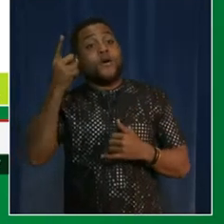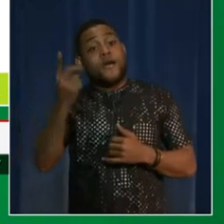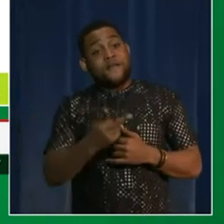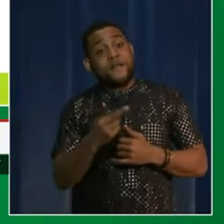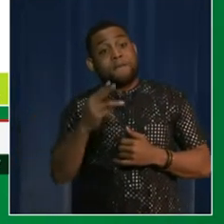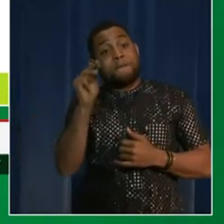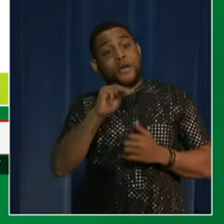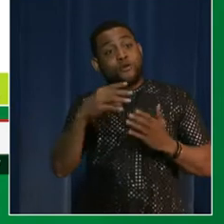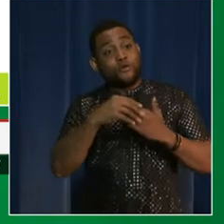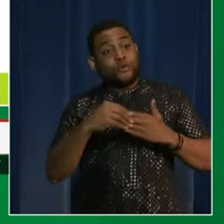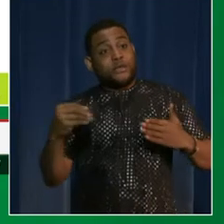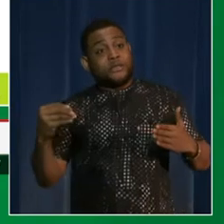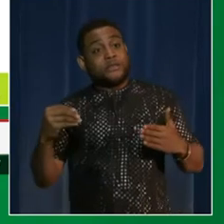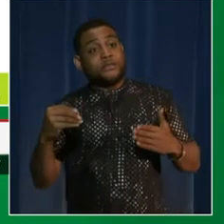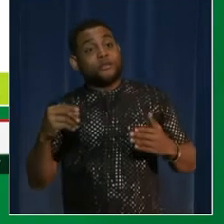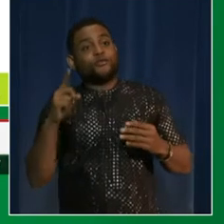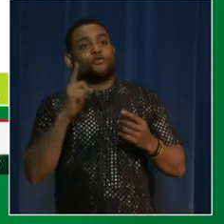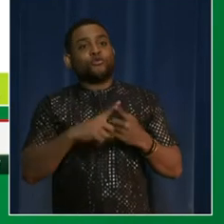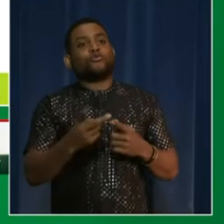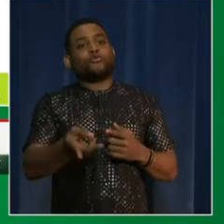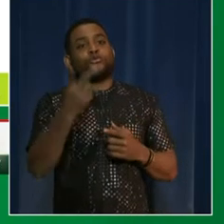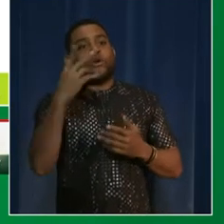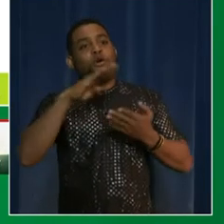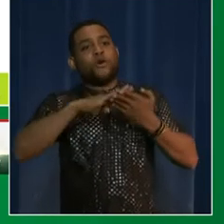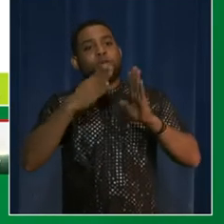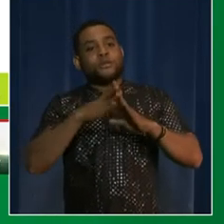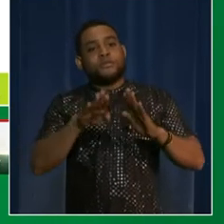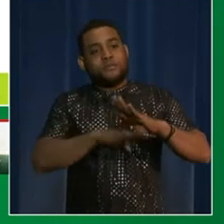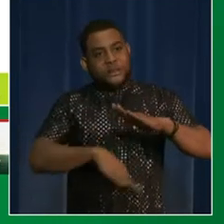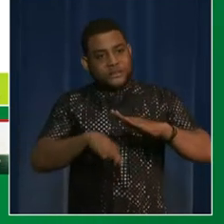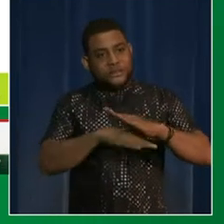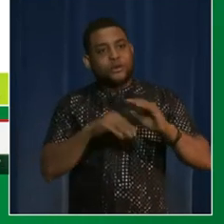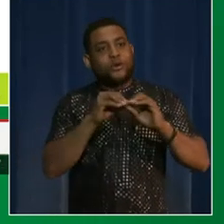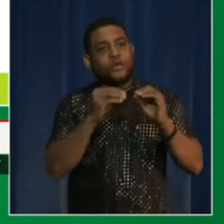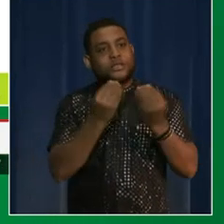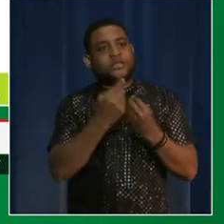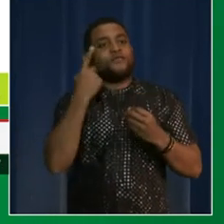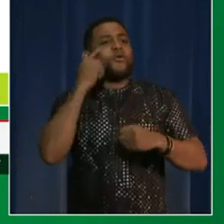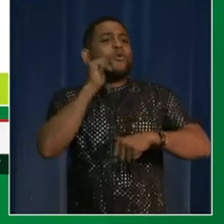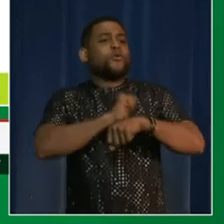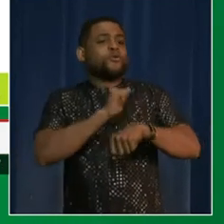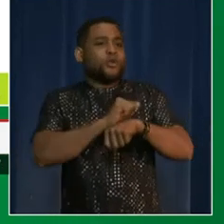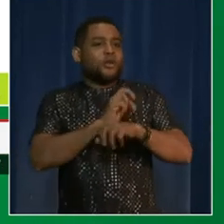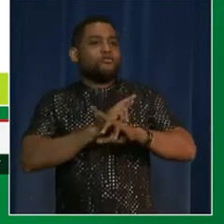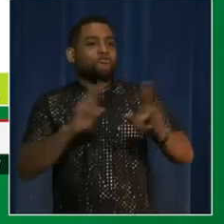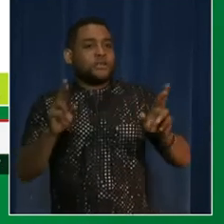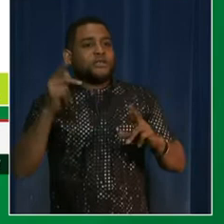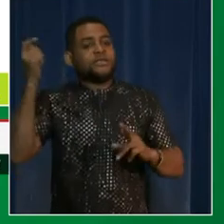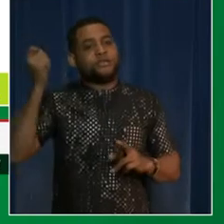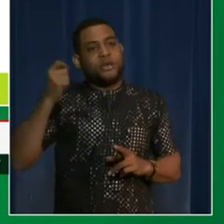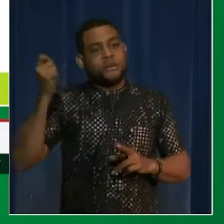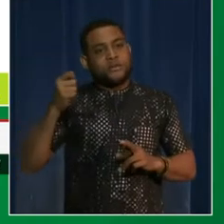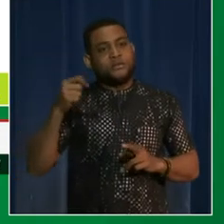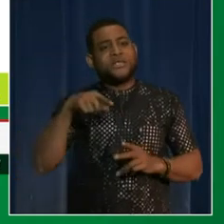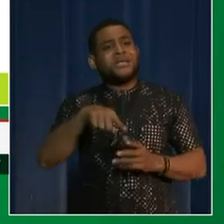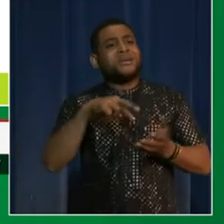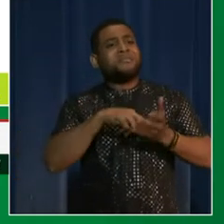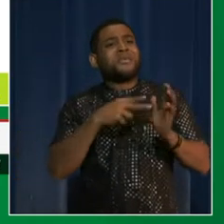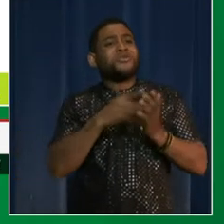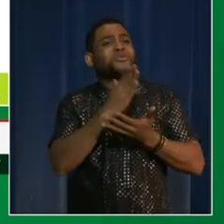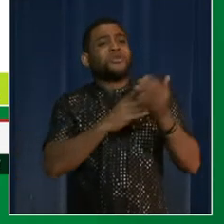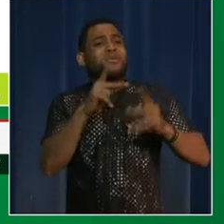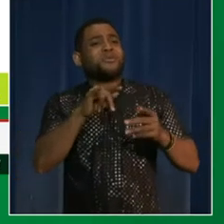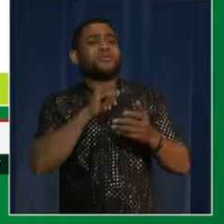community-based organizations for a Jobs Ready grant. This is for our district residents that don't need as much training and that are ready to go